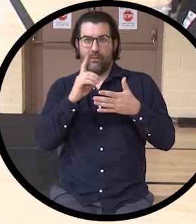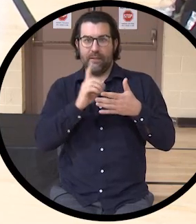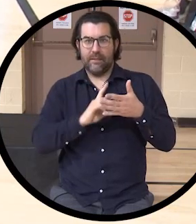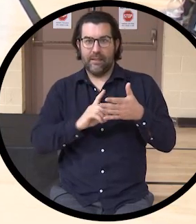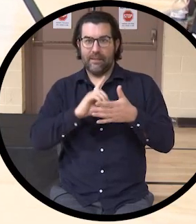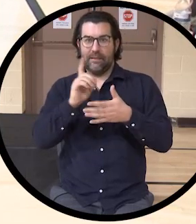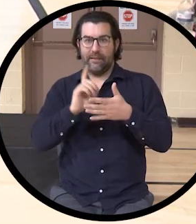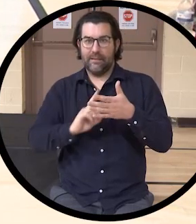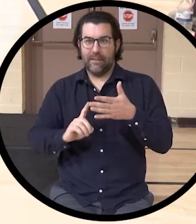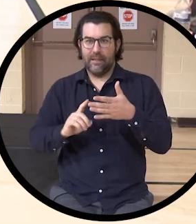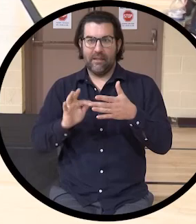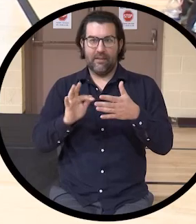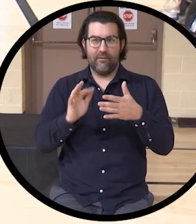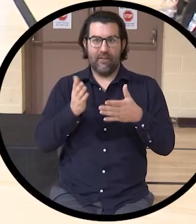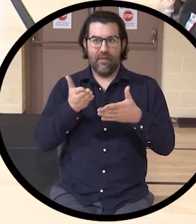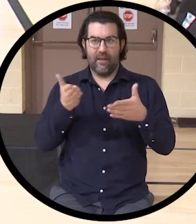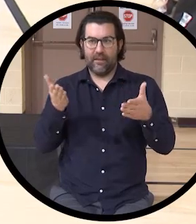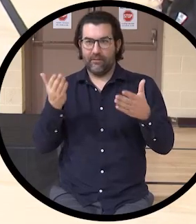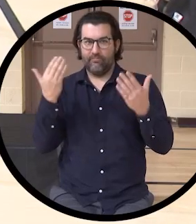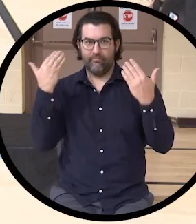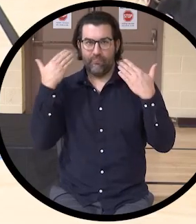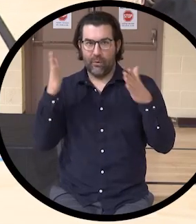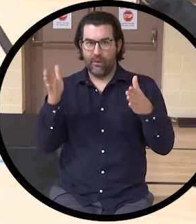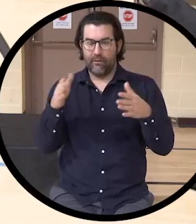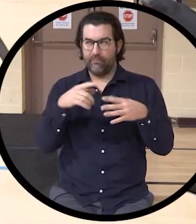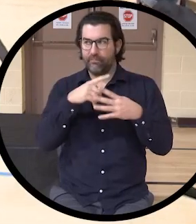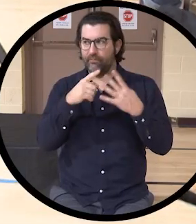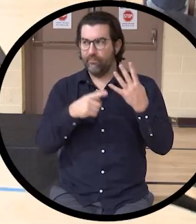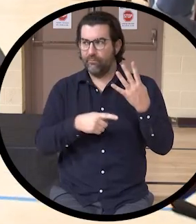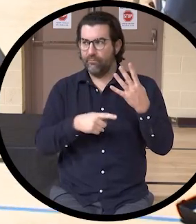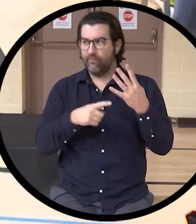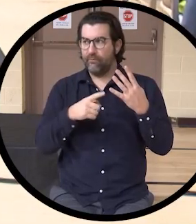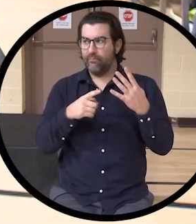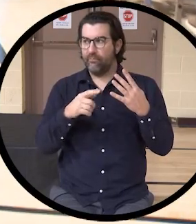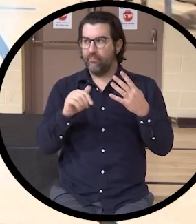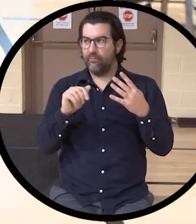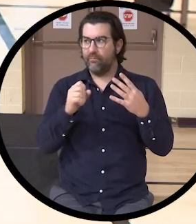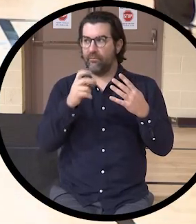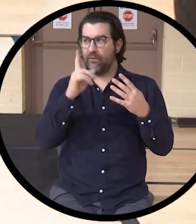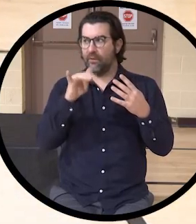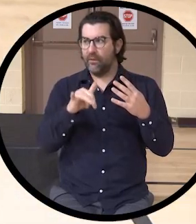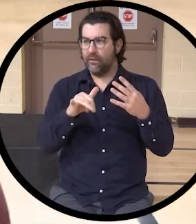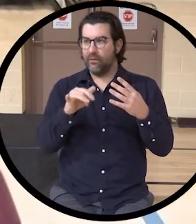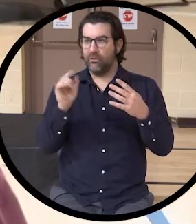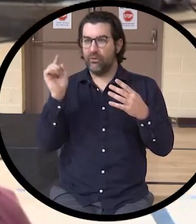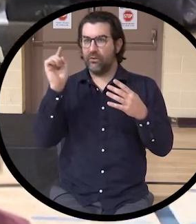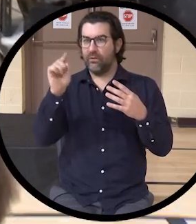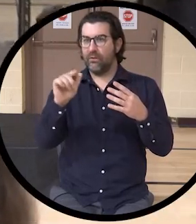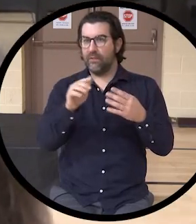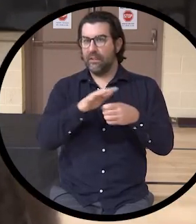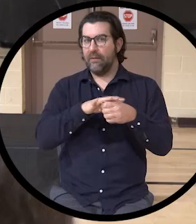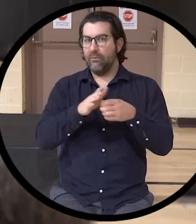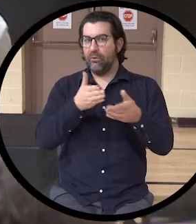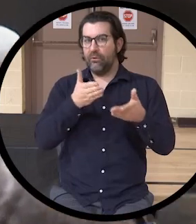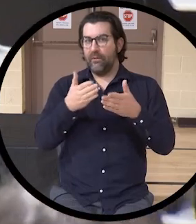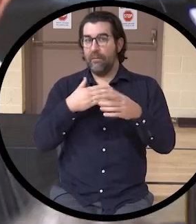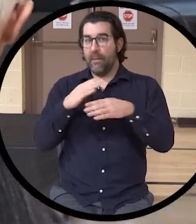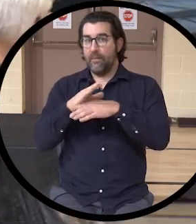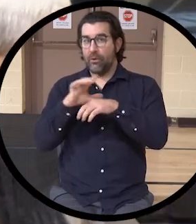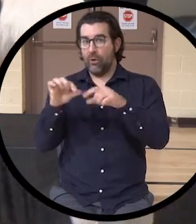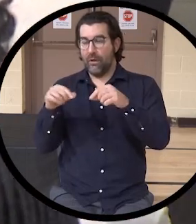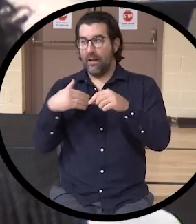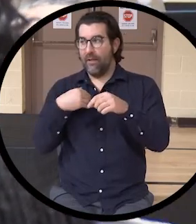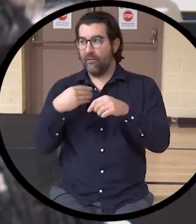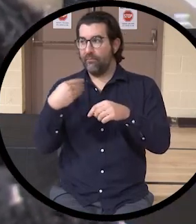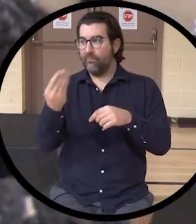with things that we can't take into consideration. So Ashley in the back is with Neighborhood Services. I have my card, and I'll get with you after the